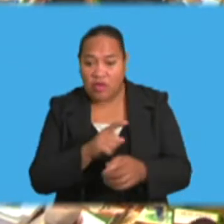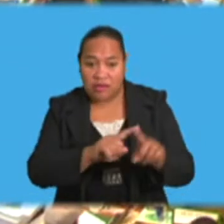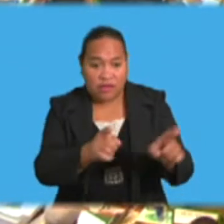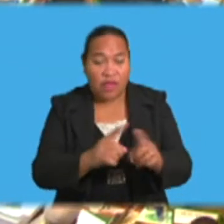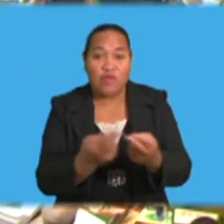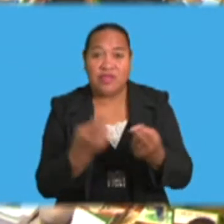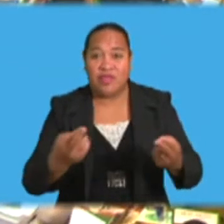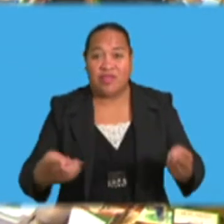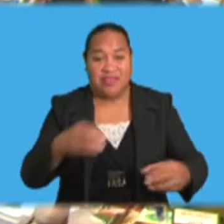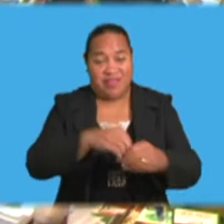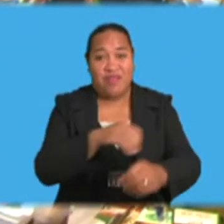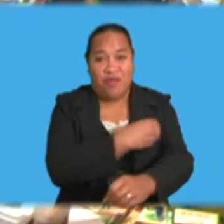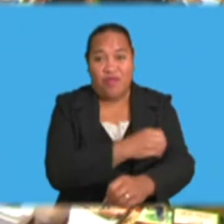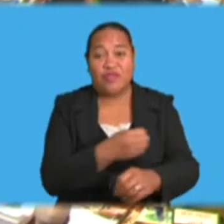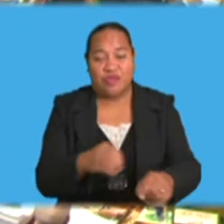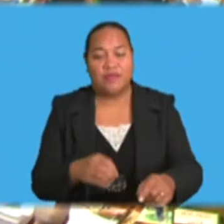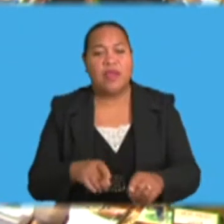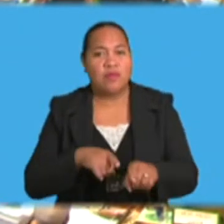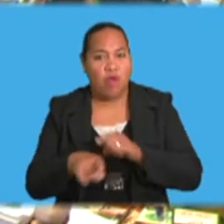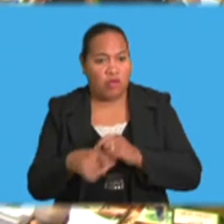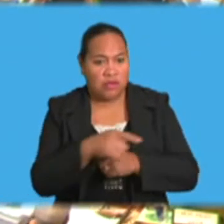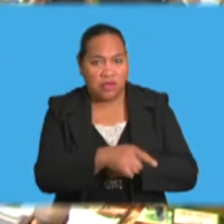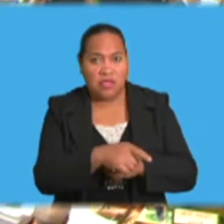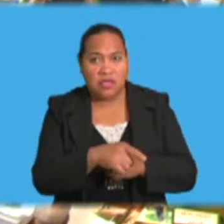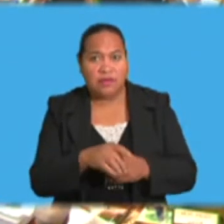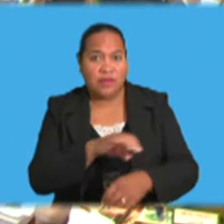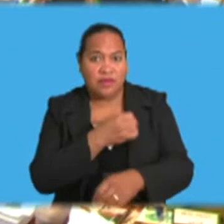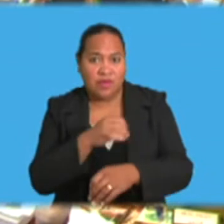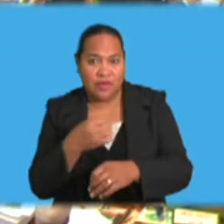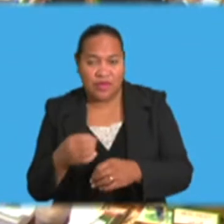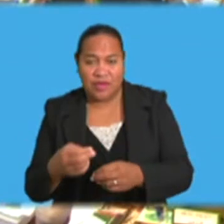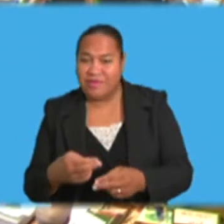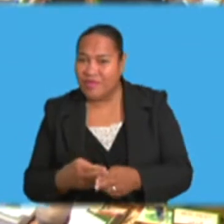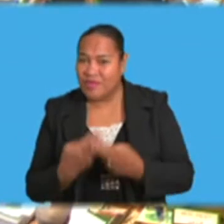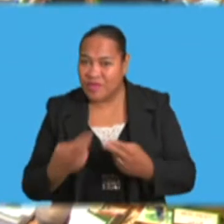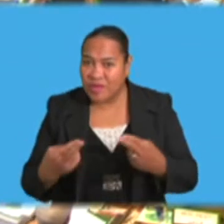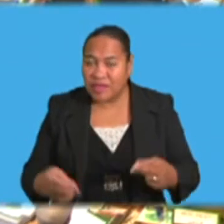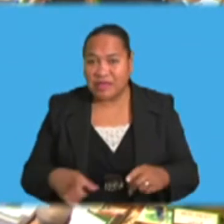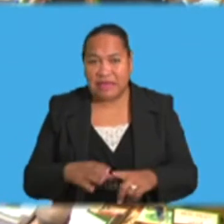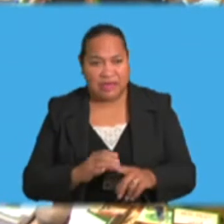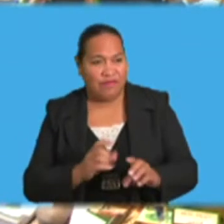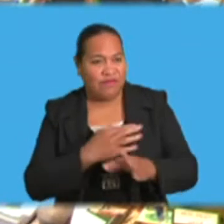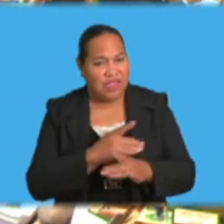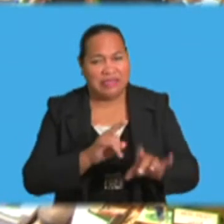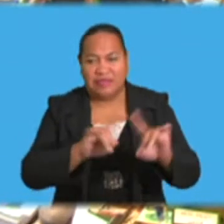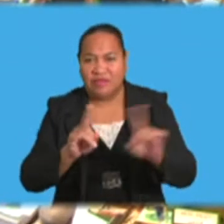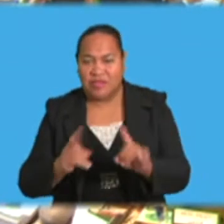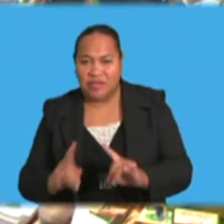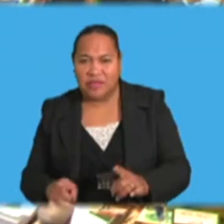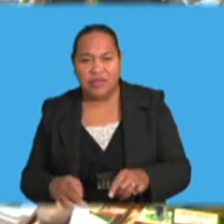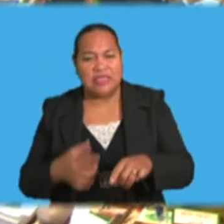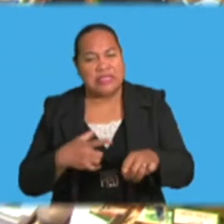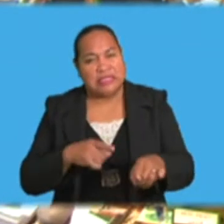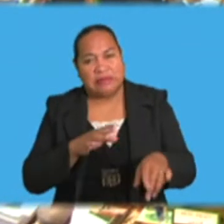existence. Most of the marine species that have moratoriums imposed on them are usually due to their current